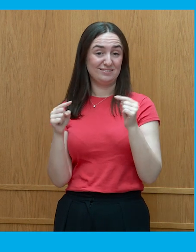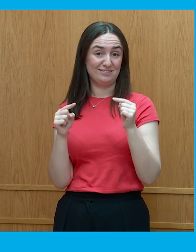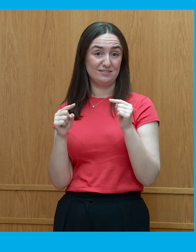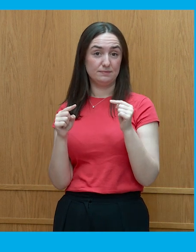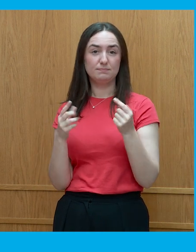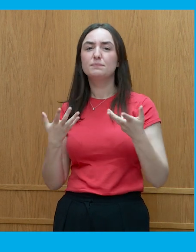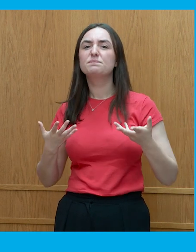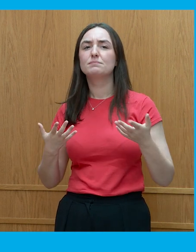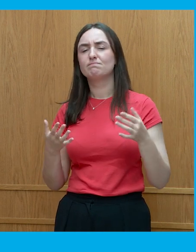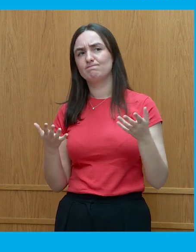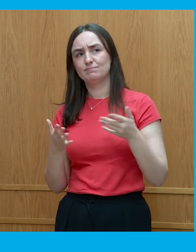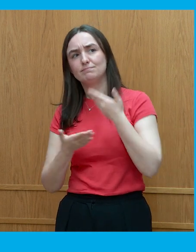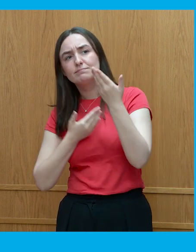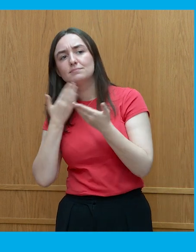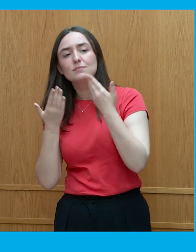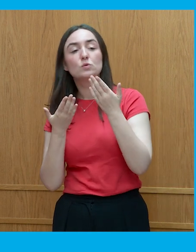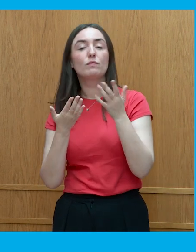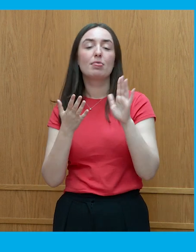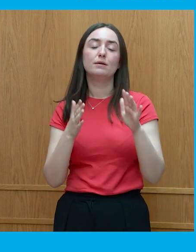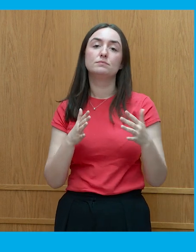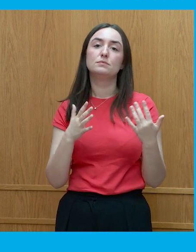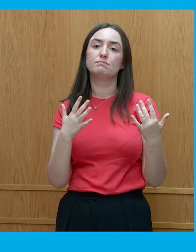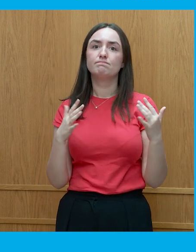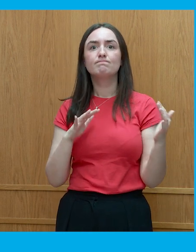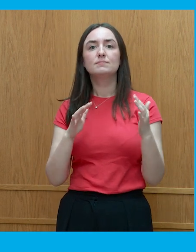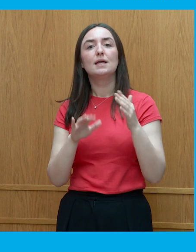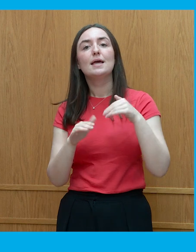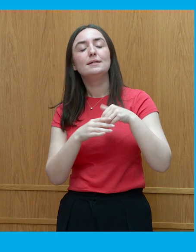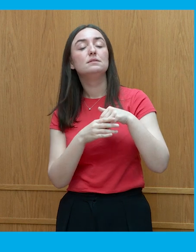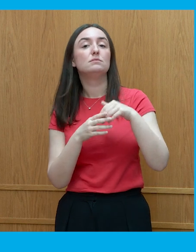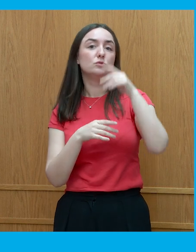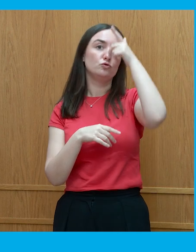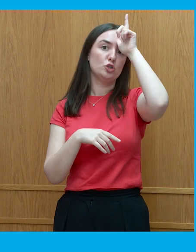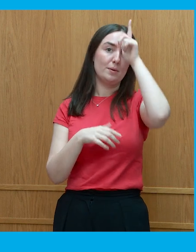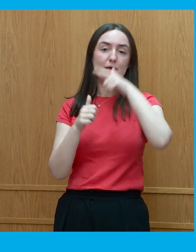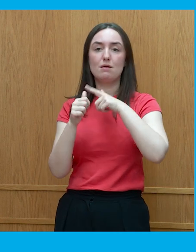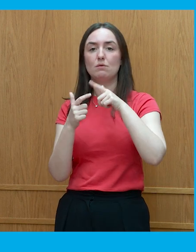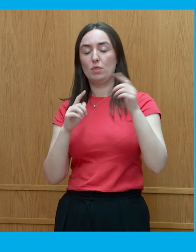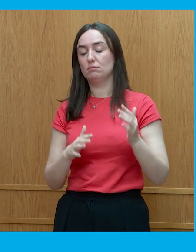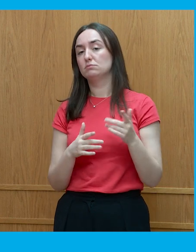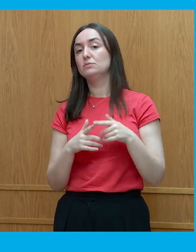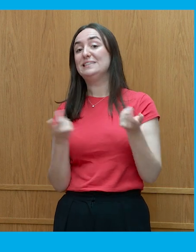rise in Japan and Germany and Italy of the dictators.